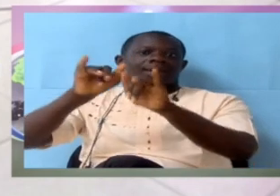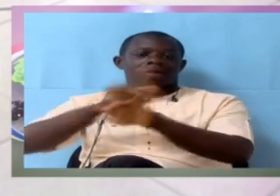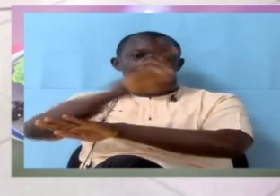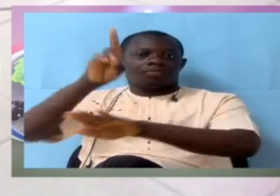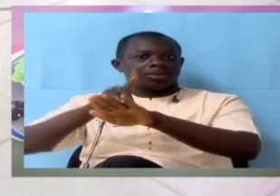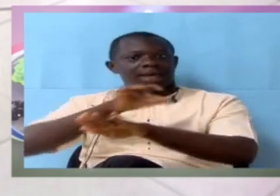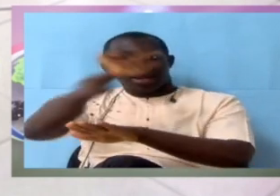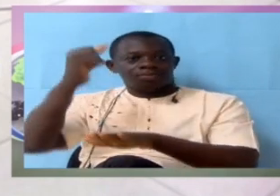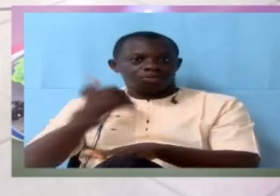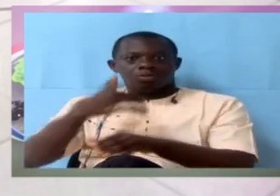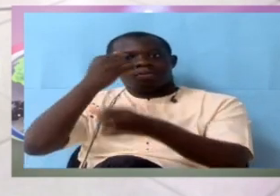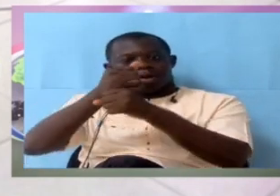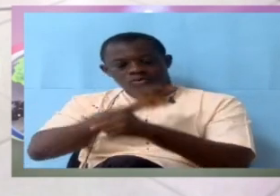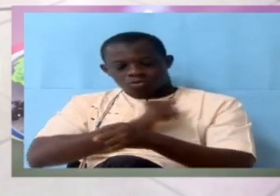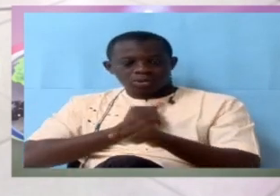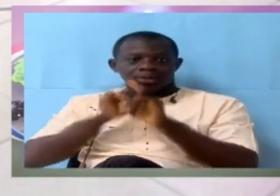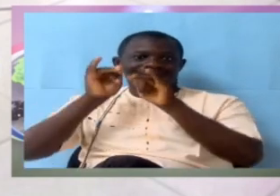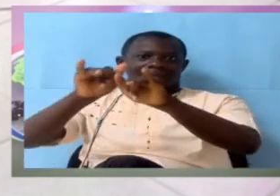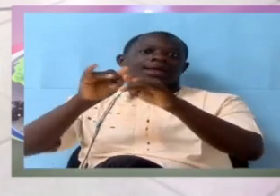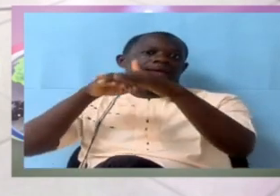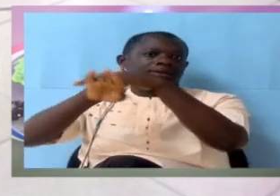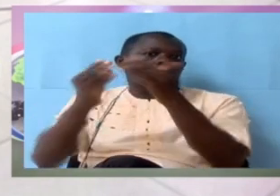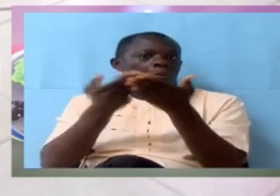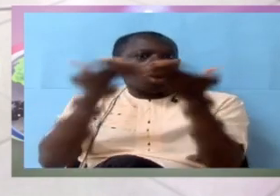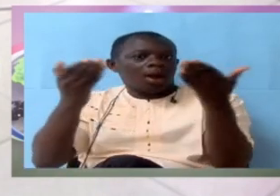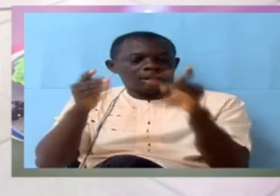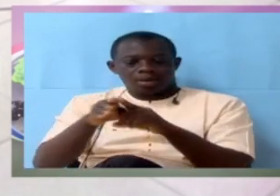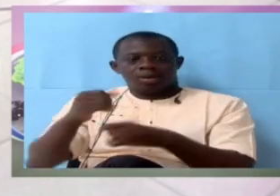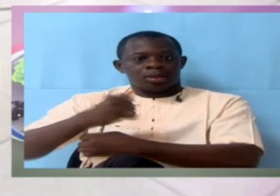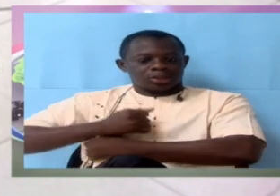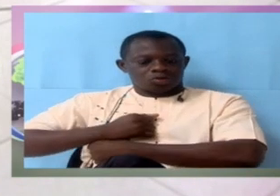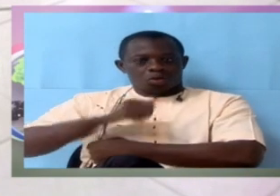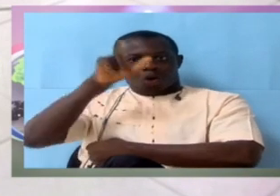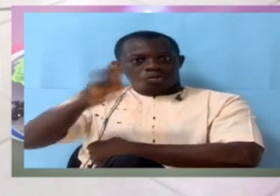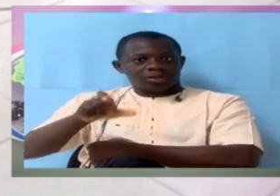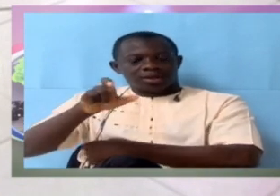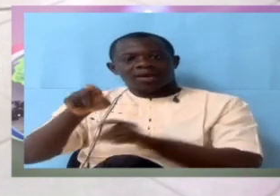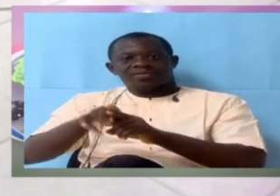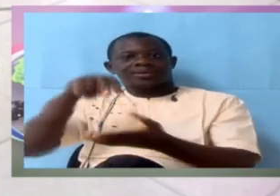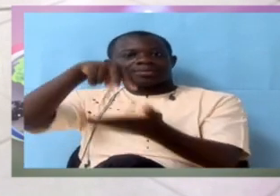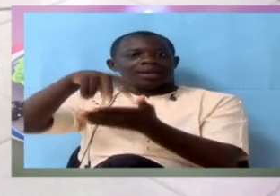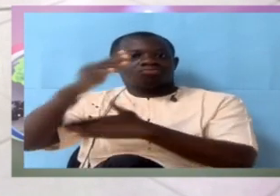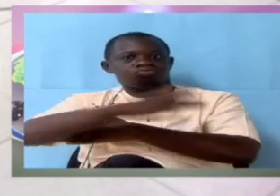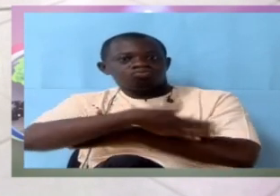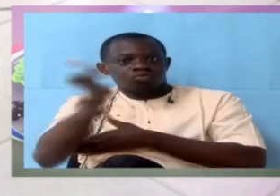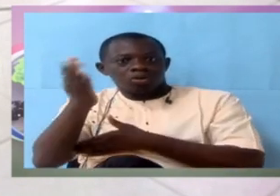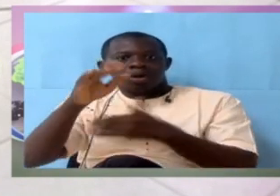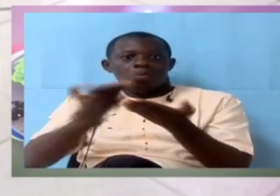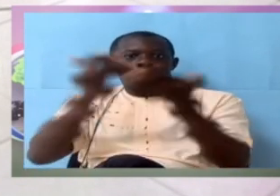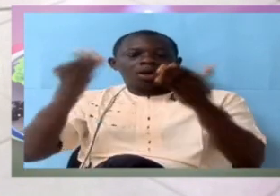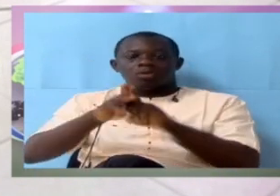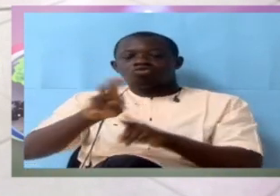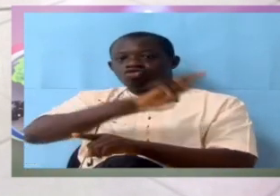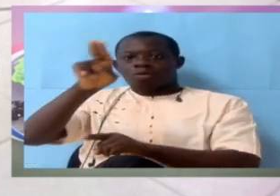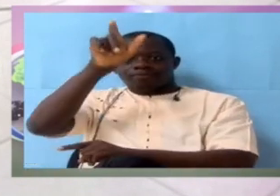stay inside. The reason that the paramilitary officers were at the gate, the reason for that was that nobody will leave the hospital and